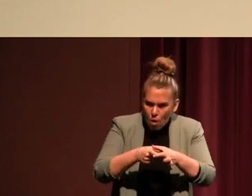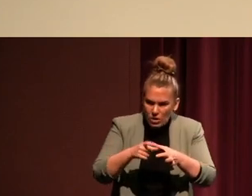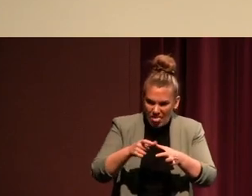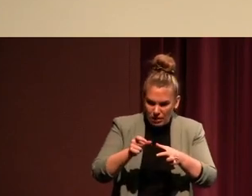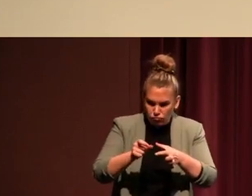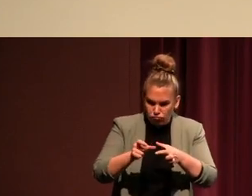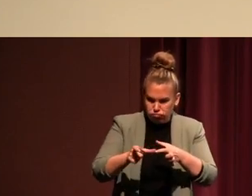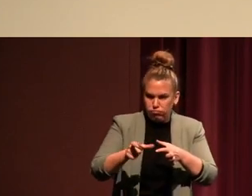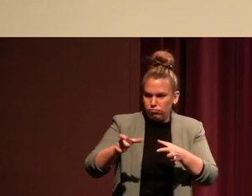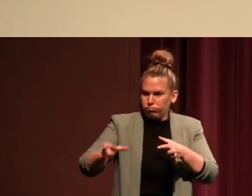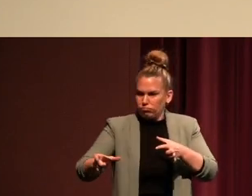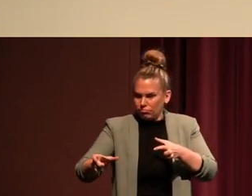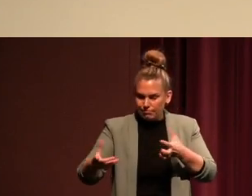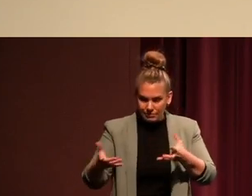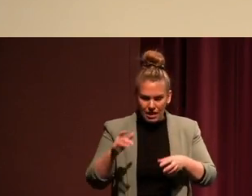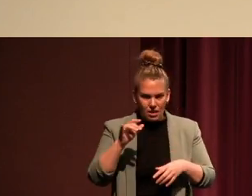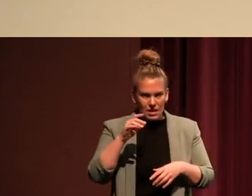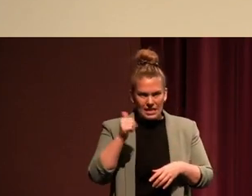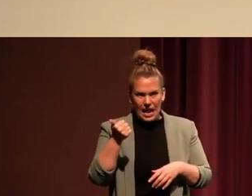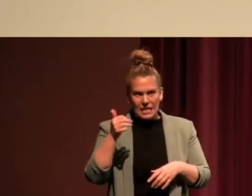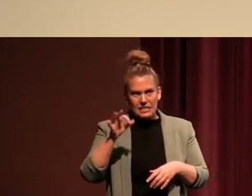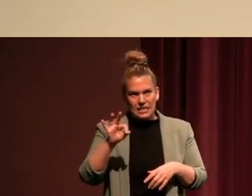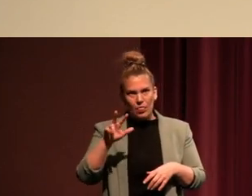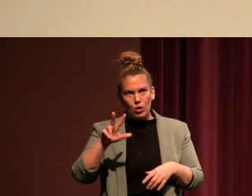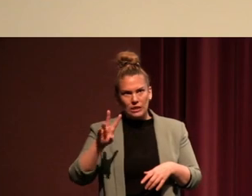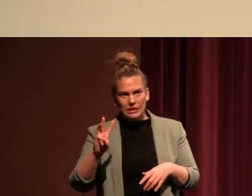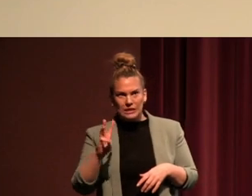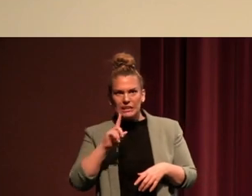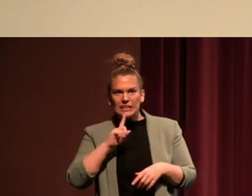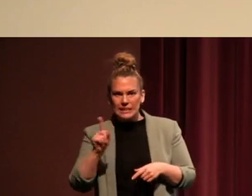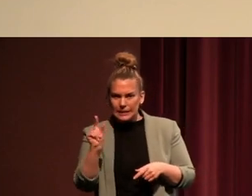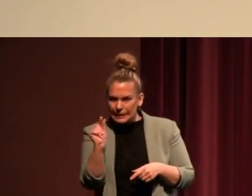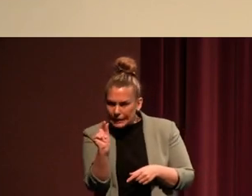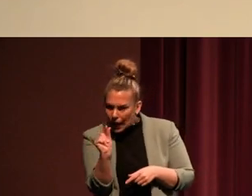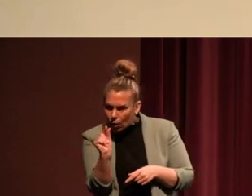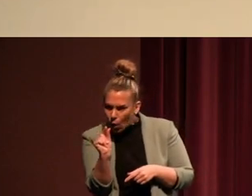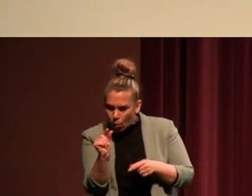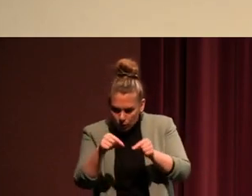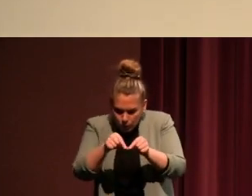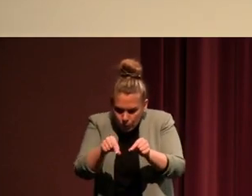1936 is a narrow year. 1890,